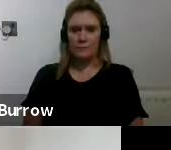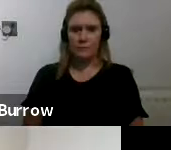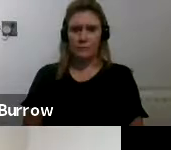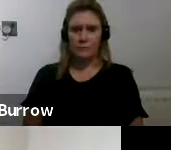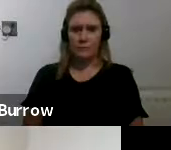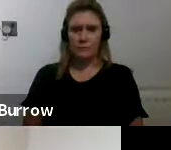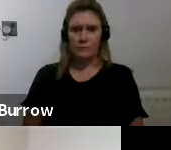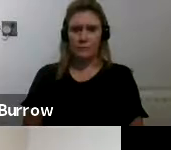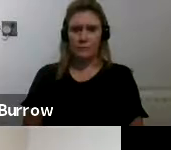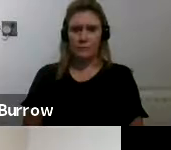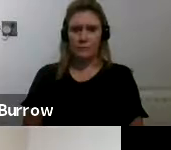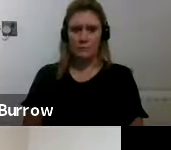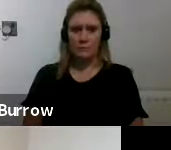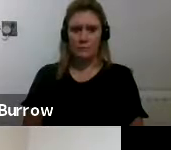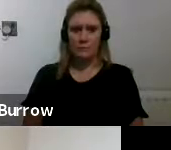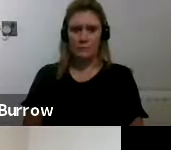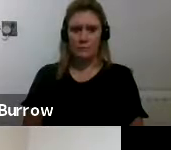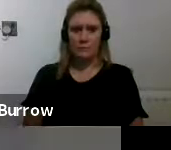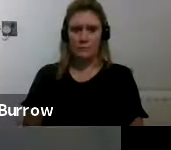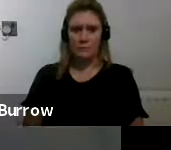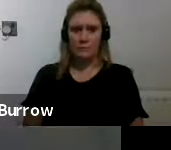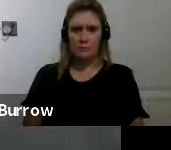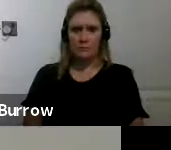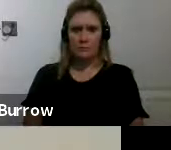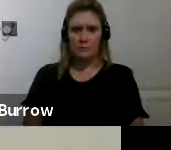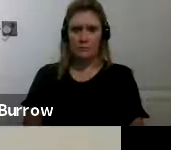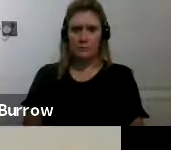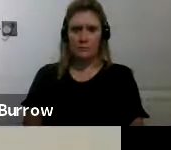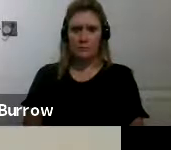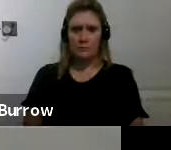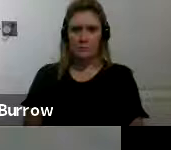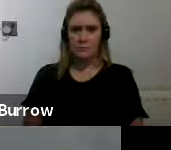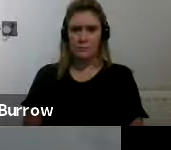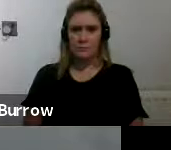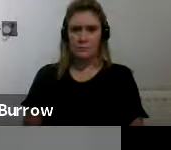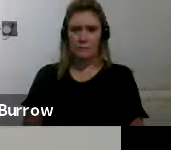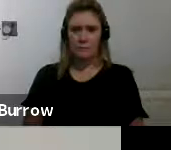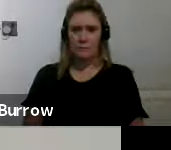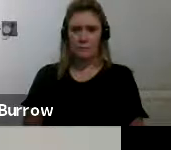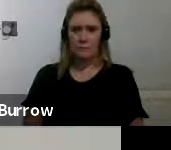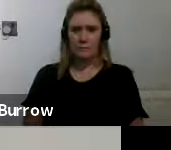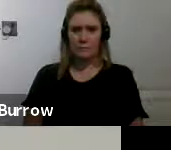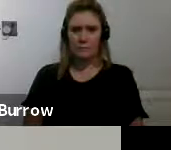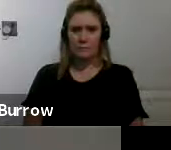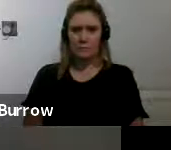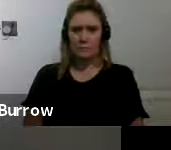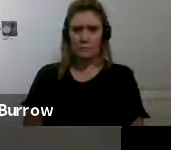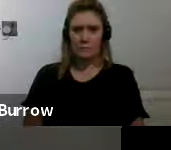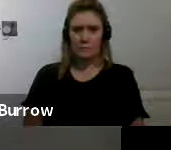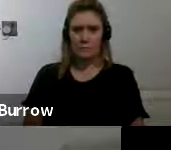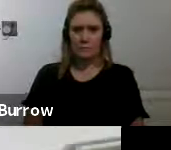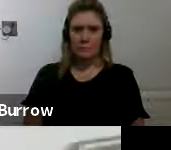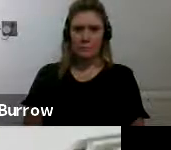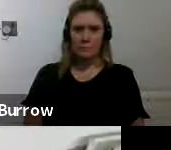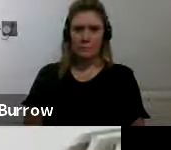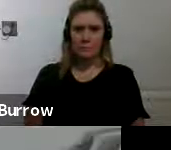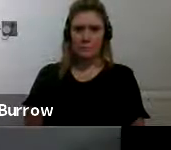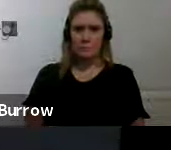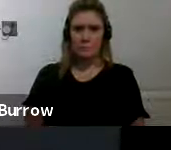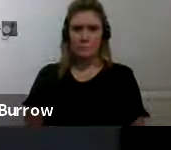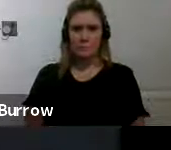hicieron un juramento, mi vida y pusieron de